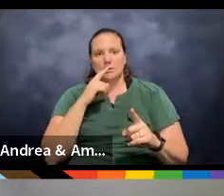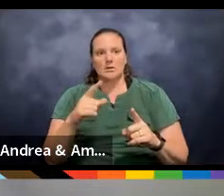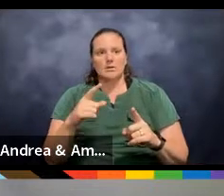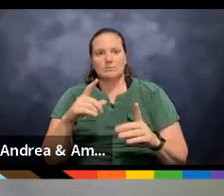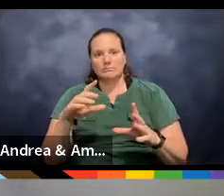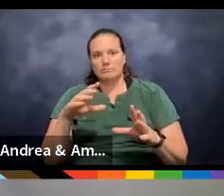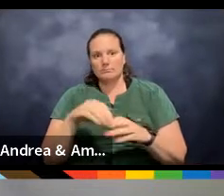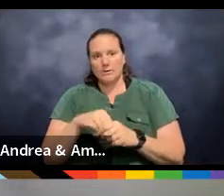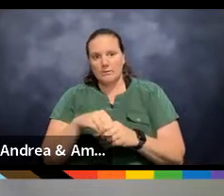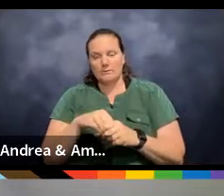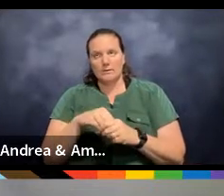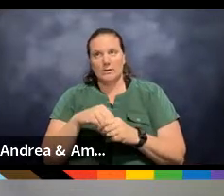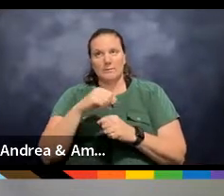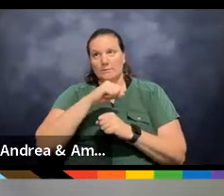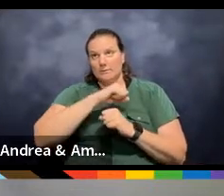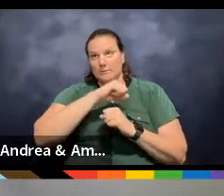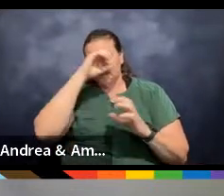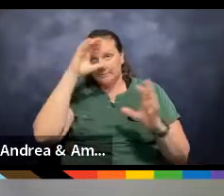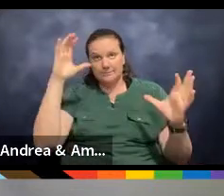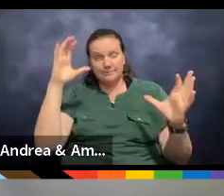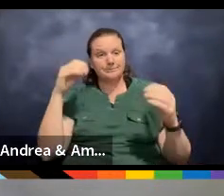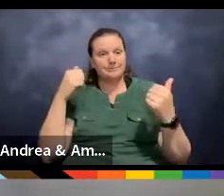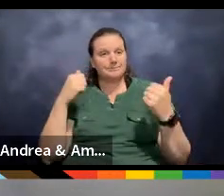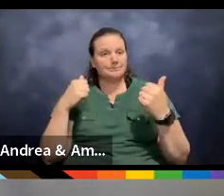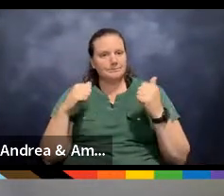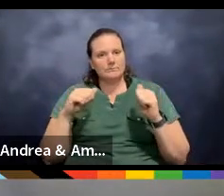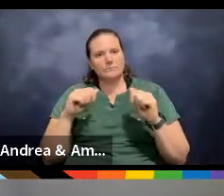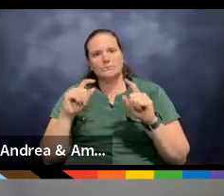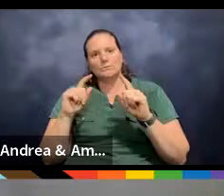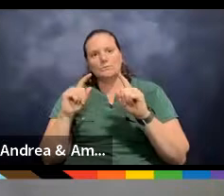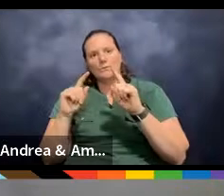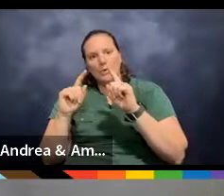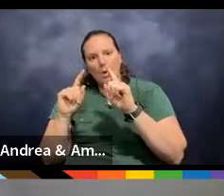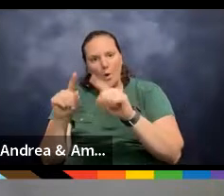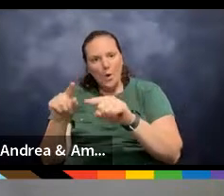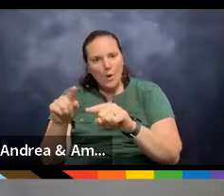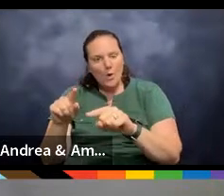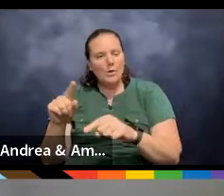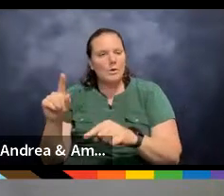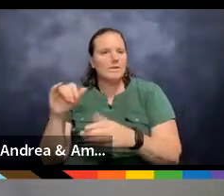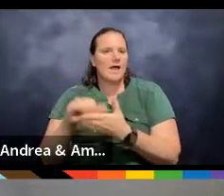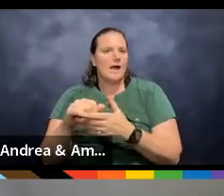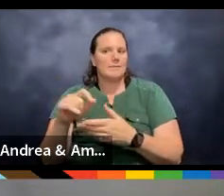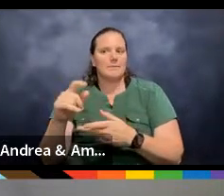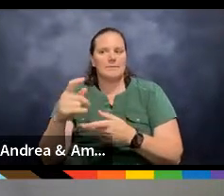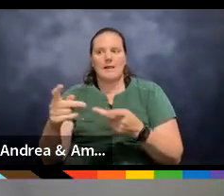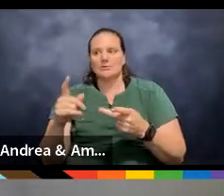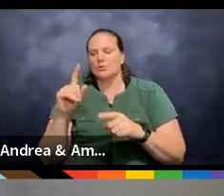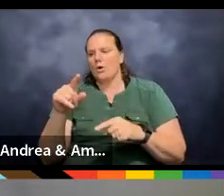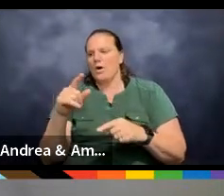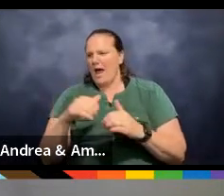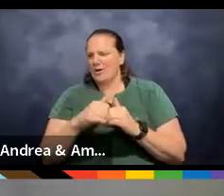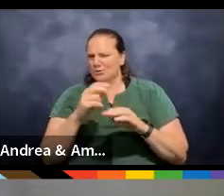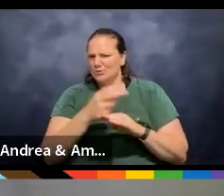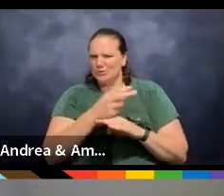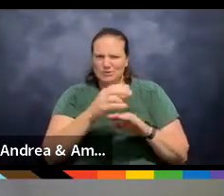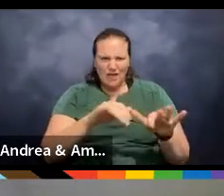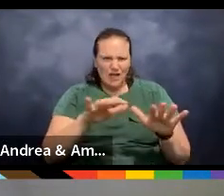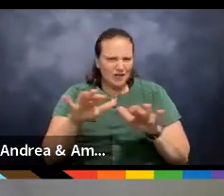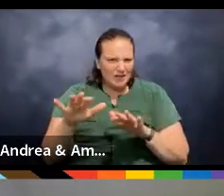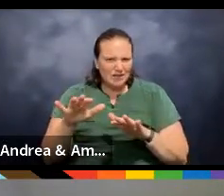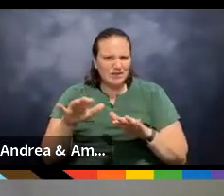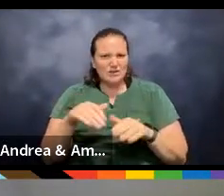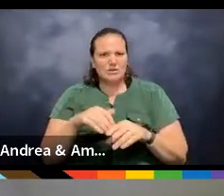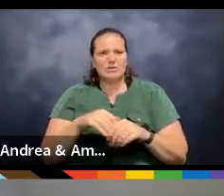and imagining trying to go these, where are the places you would go, how would you use it, so that then